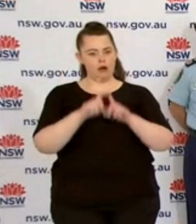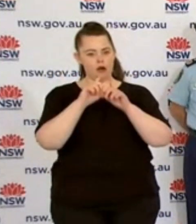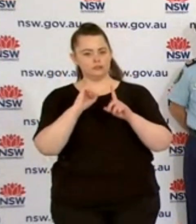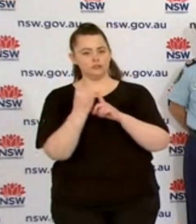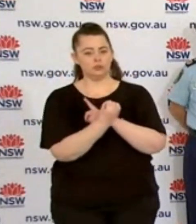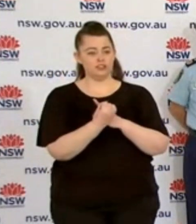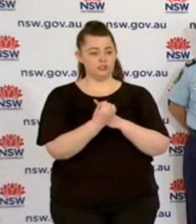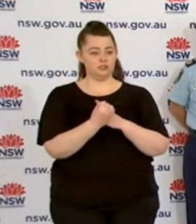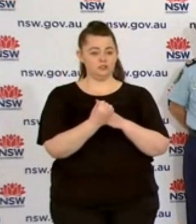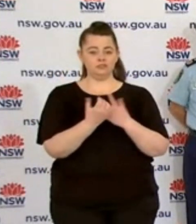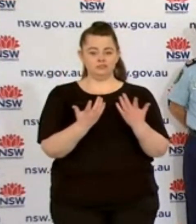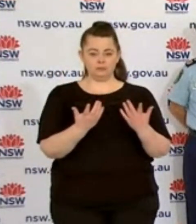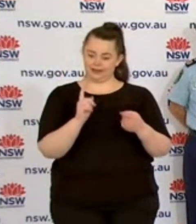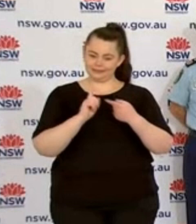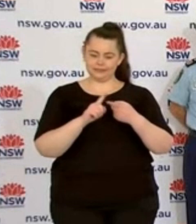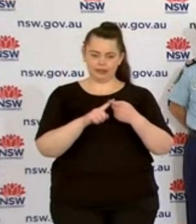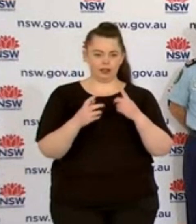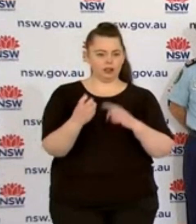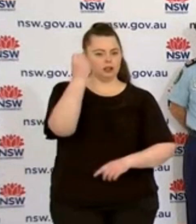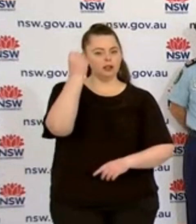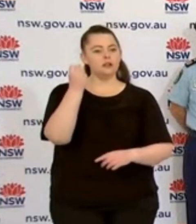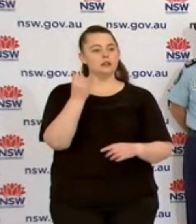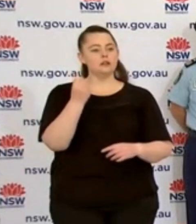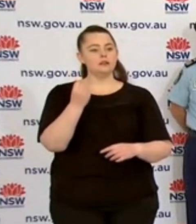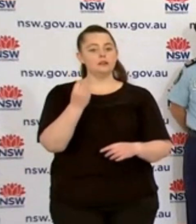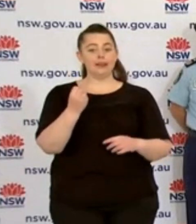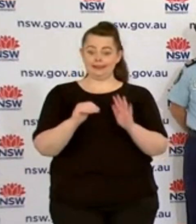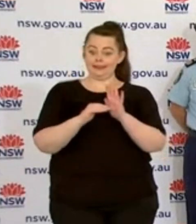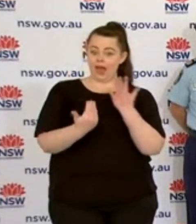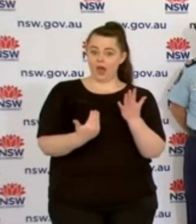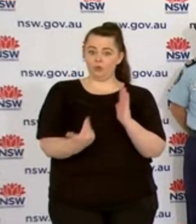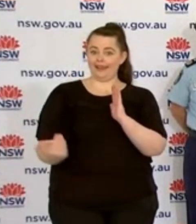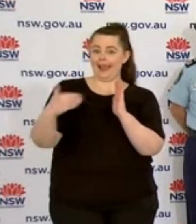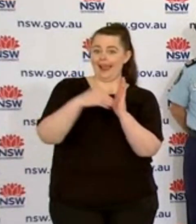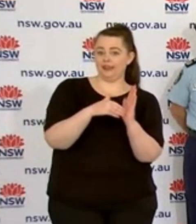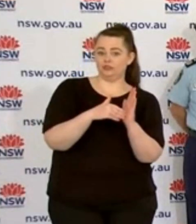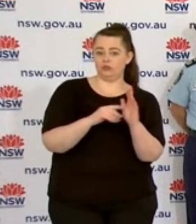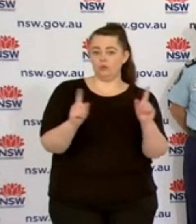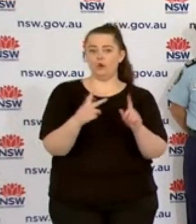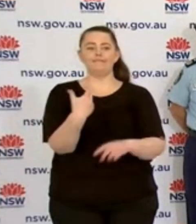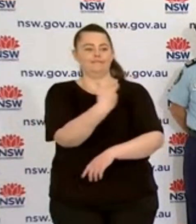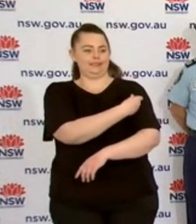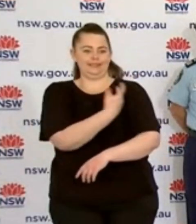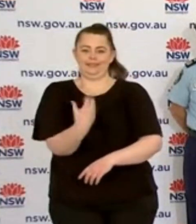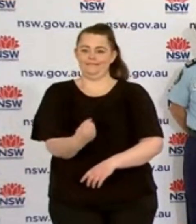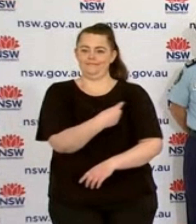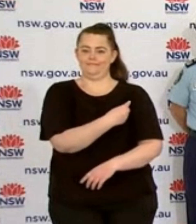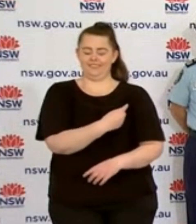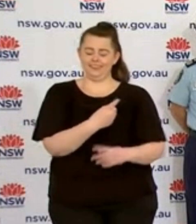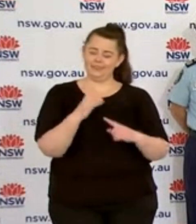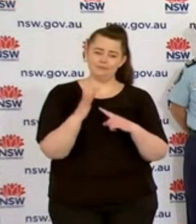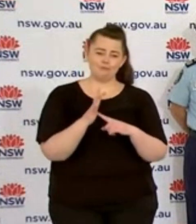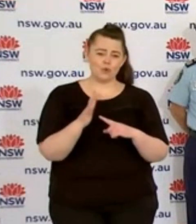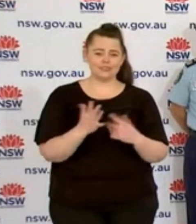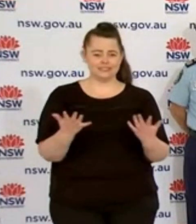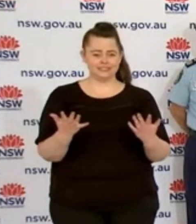vaccine. Now, the vaccine isn't the be-all and end-all, but it's such an important tool we have now we didn't have before. But as Dr. Chant has said and I have